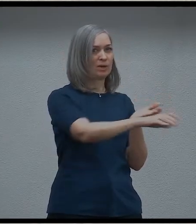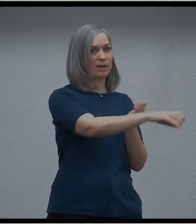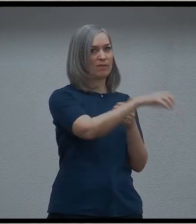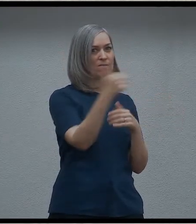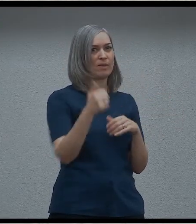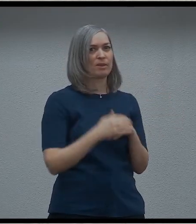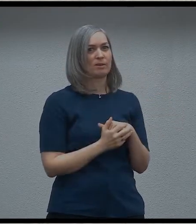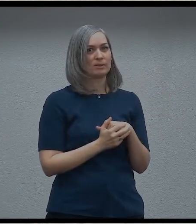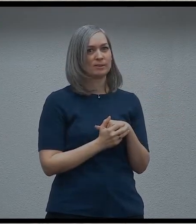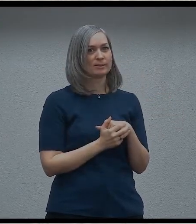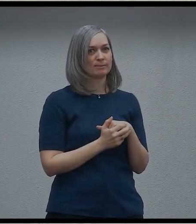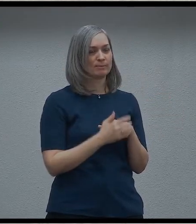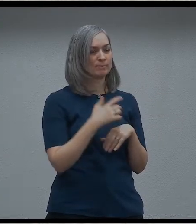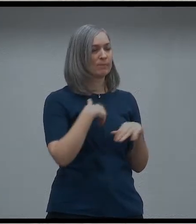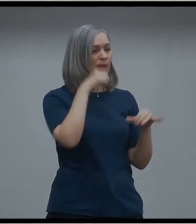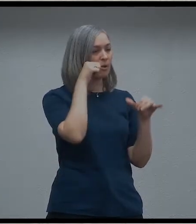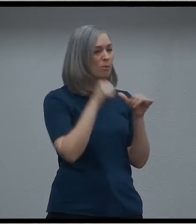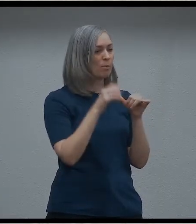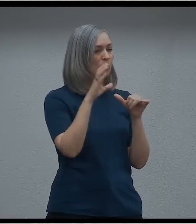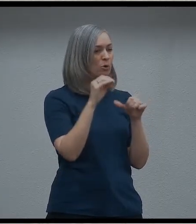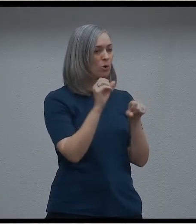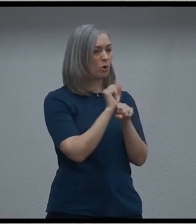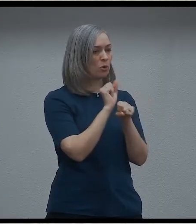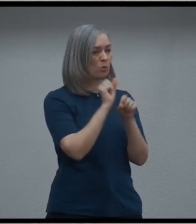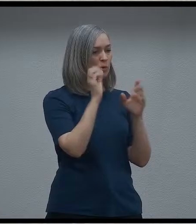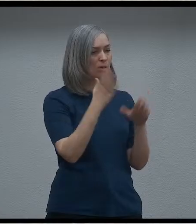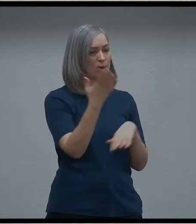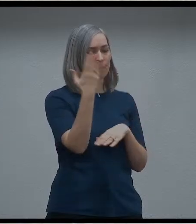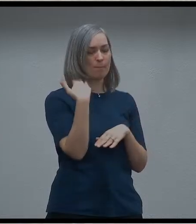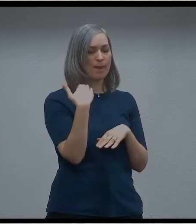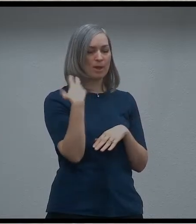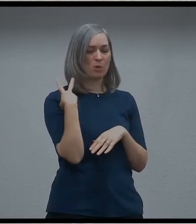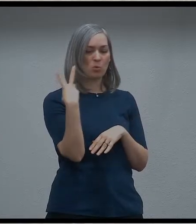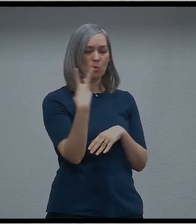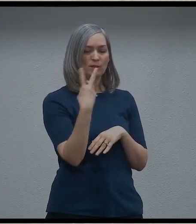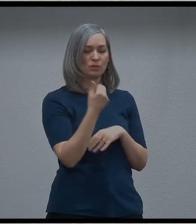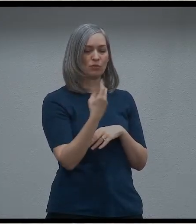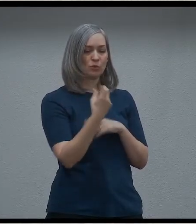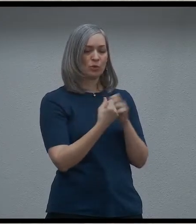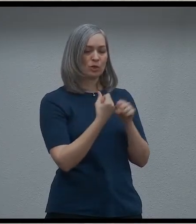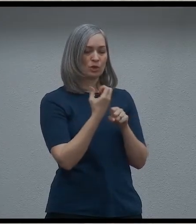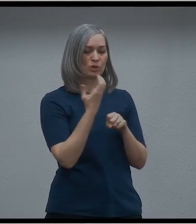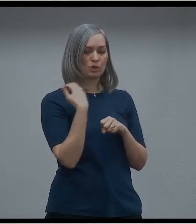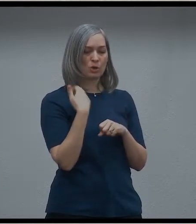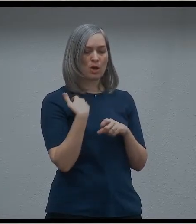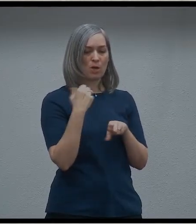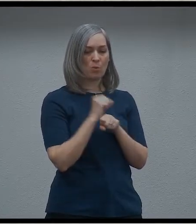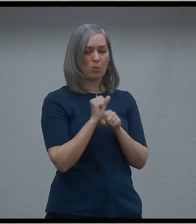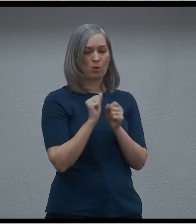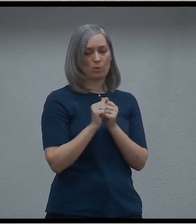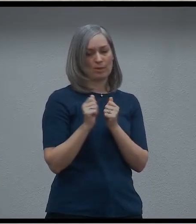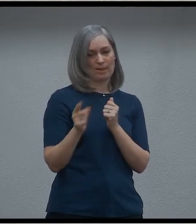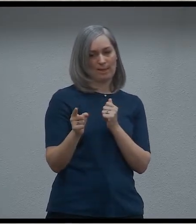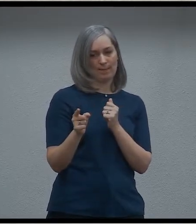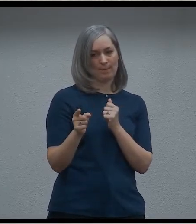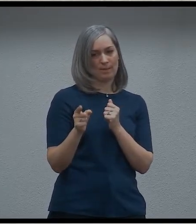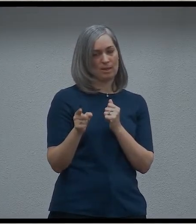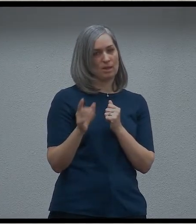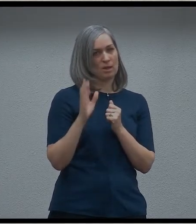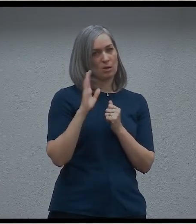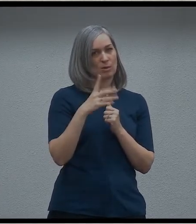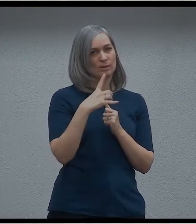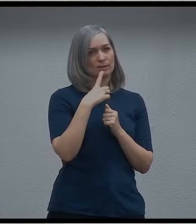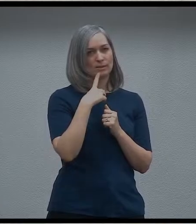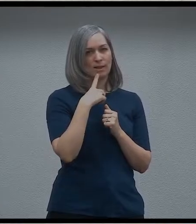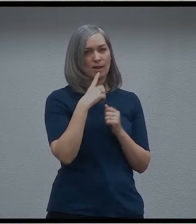remember a coworker that I worked with back in Washington a few years ago that, man, he would just